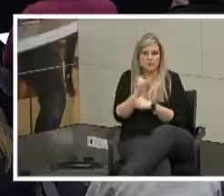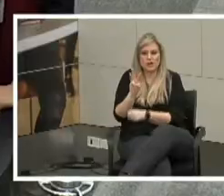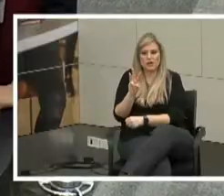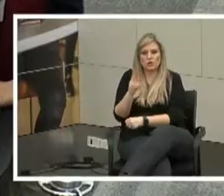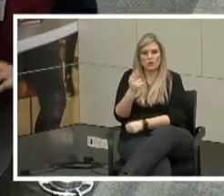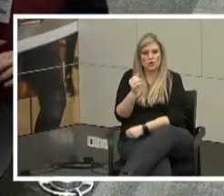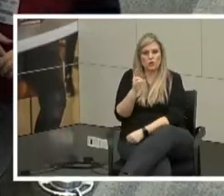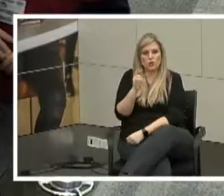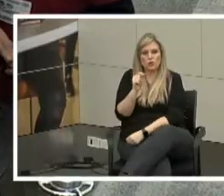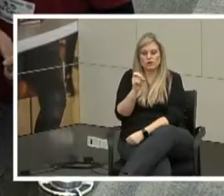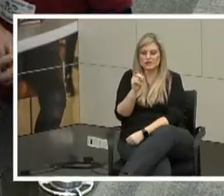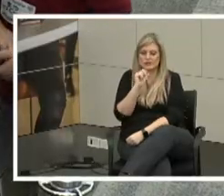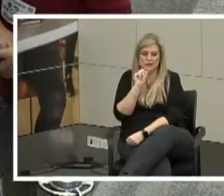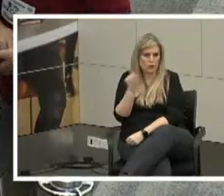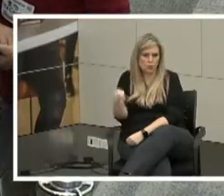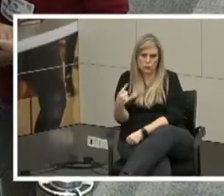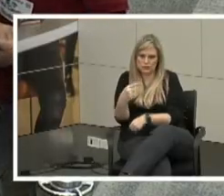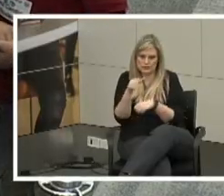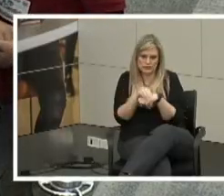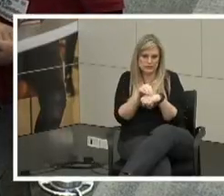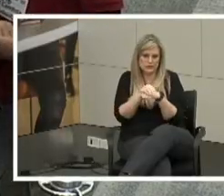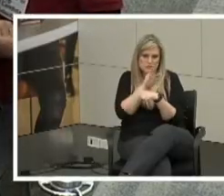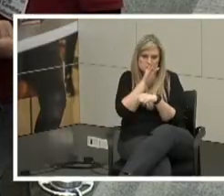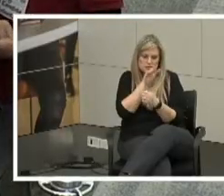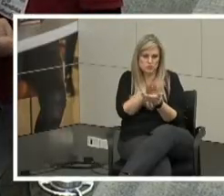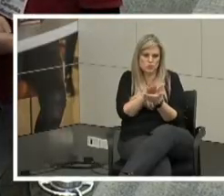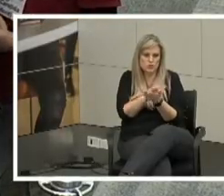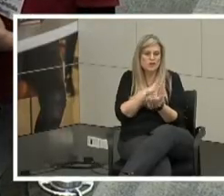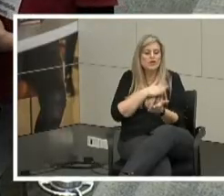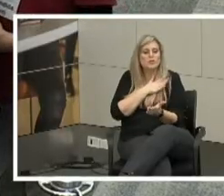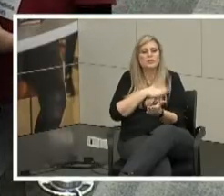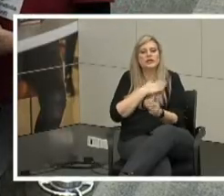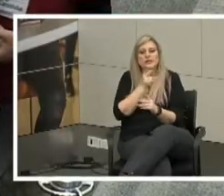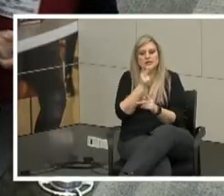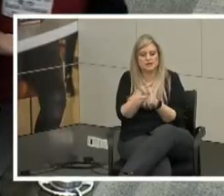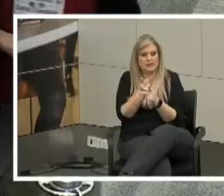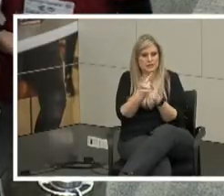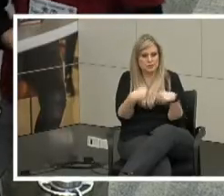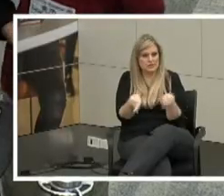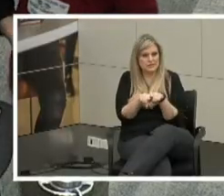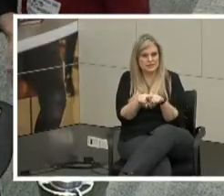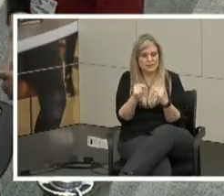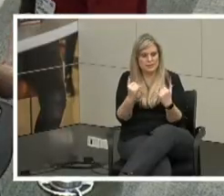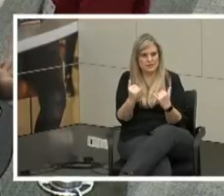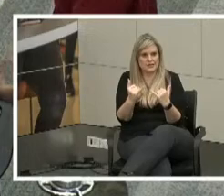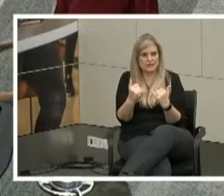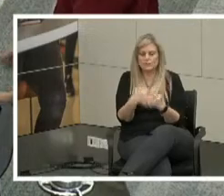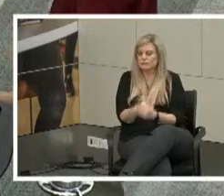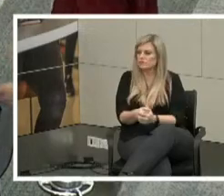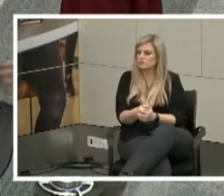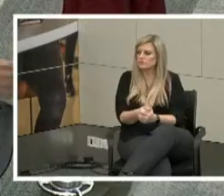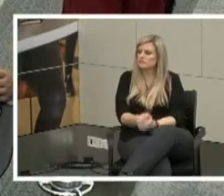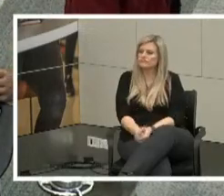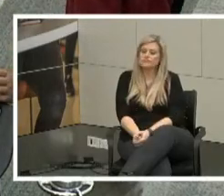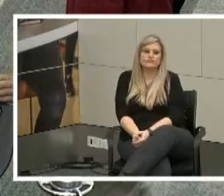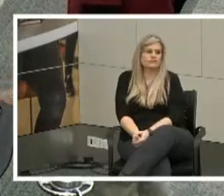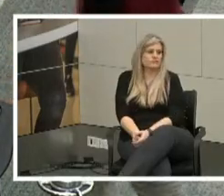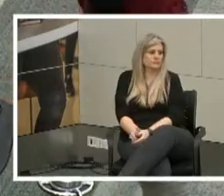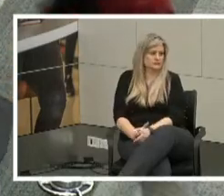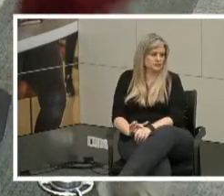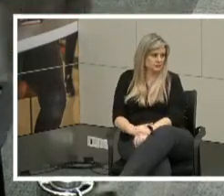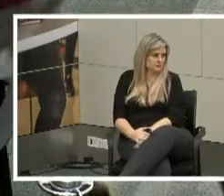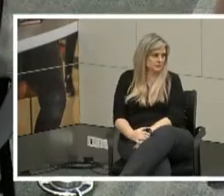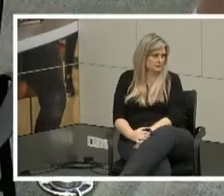only not only English school please keep Wen like the school from the nebor neighborhood thank